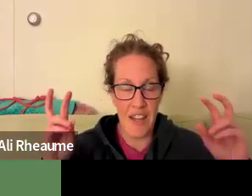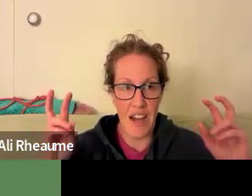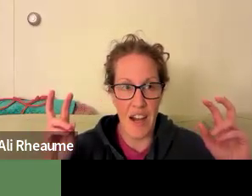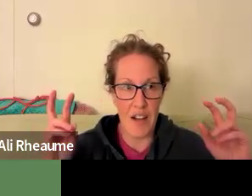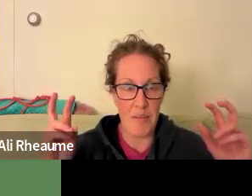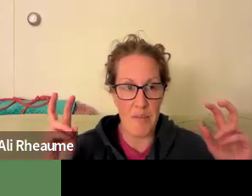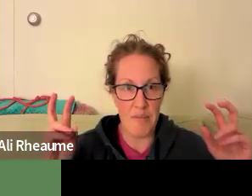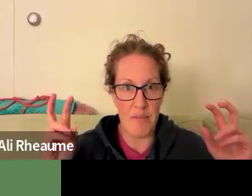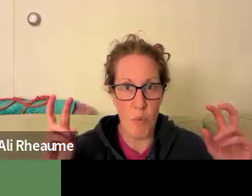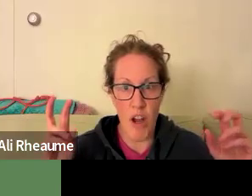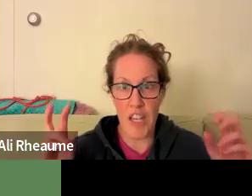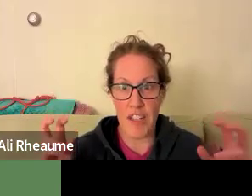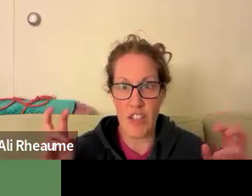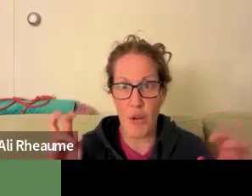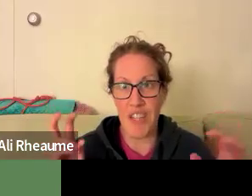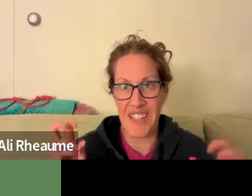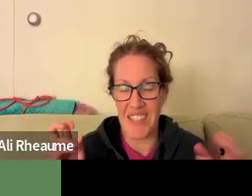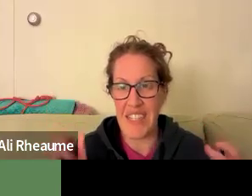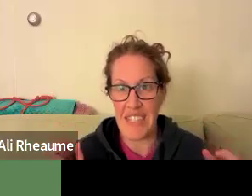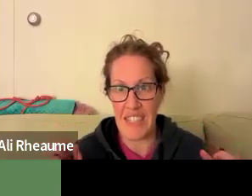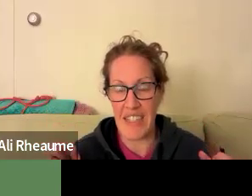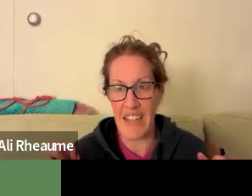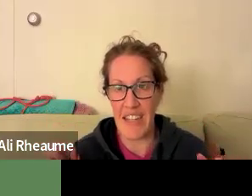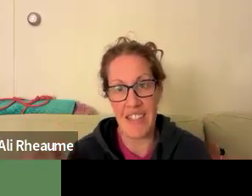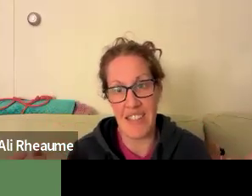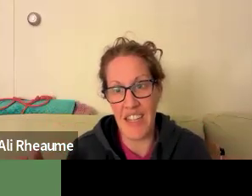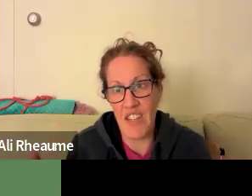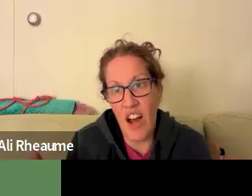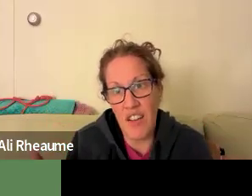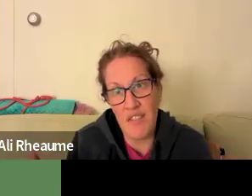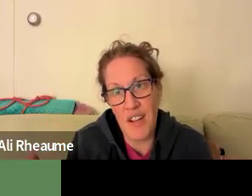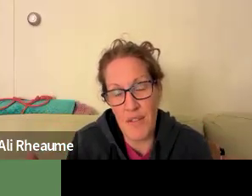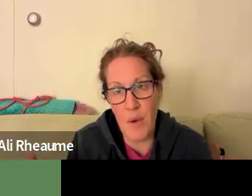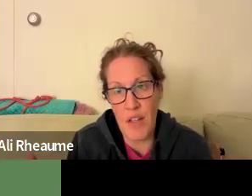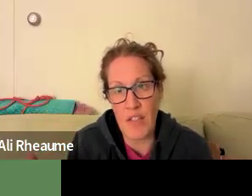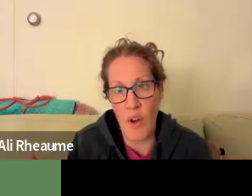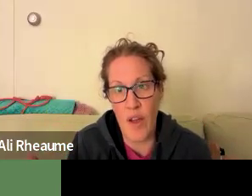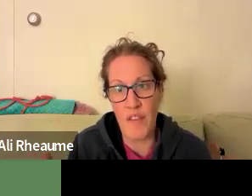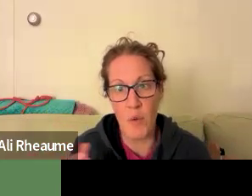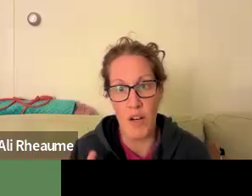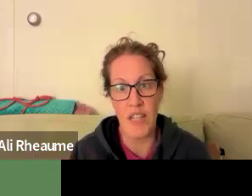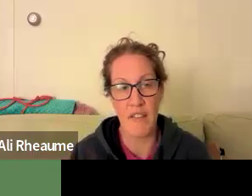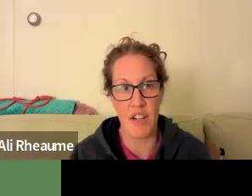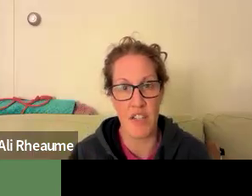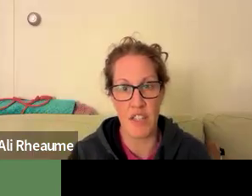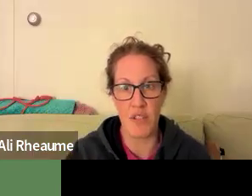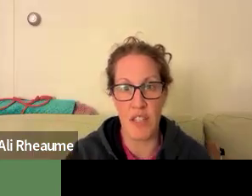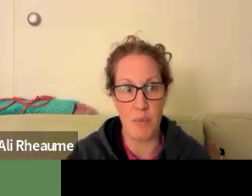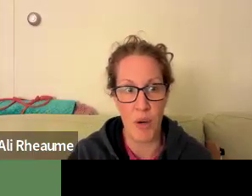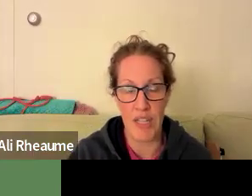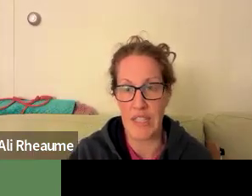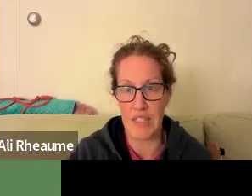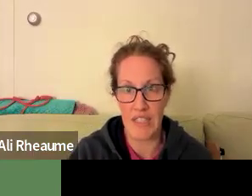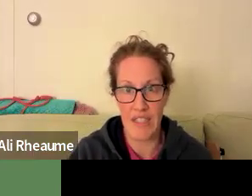said, walking on stone dust is easy. It's not for everyone. So I think the word diverse is